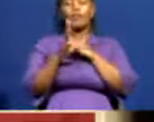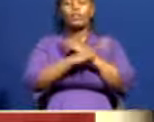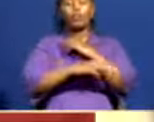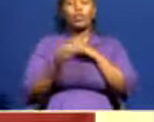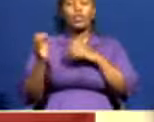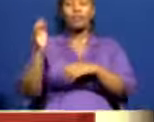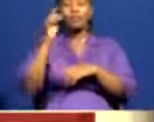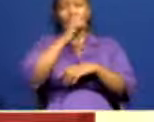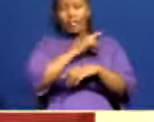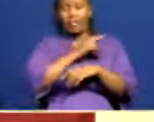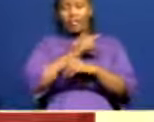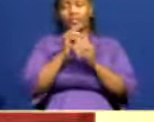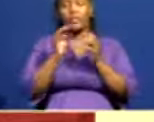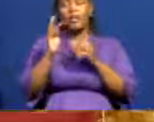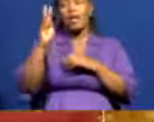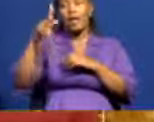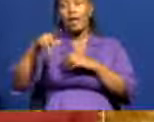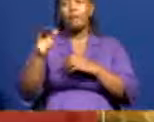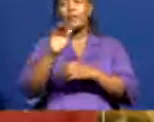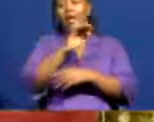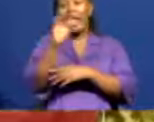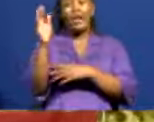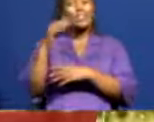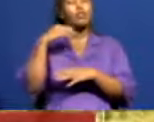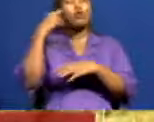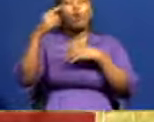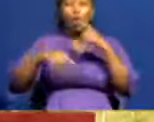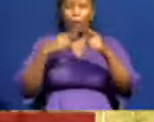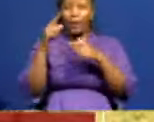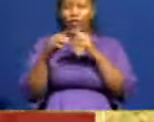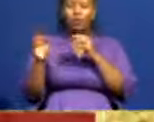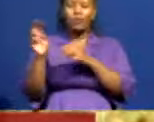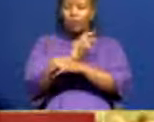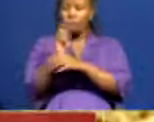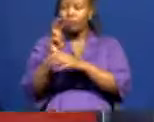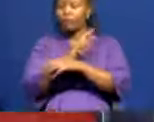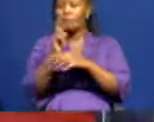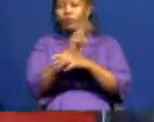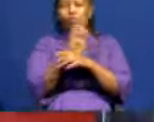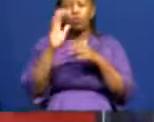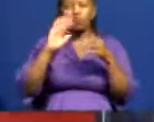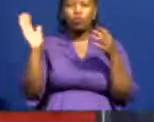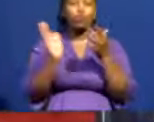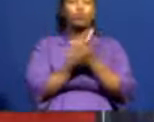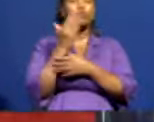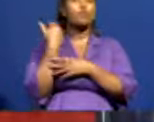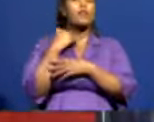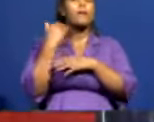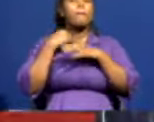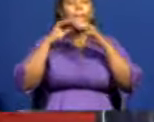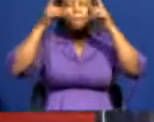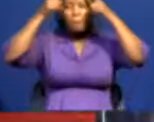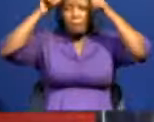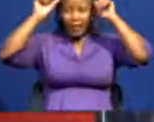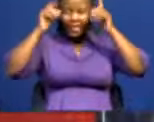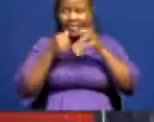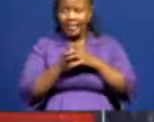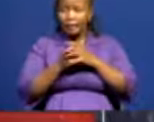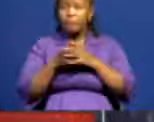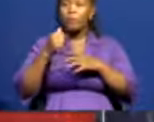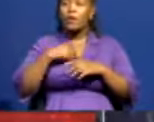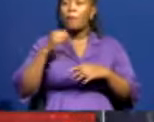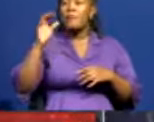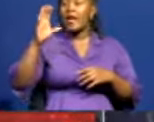Makilap calling for an escalation in the ongoing operation to flush out bandits. And we want to call upon the Minister